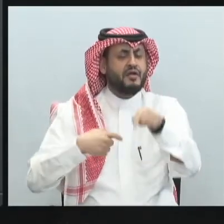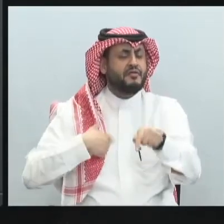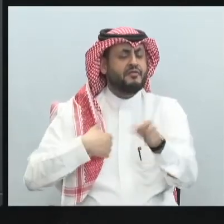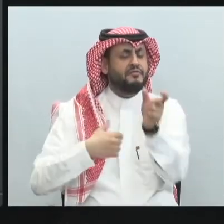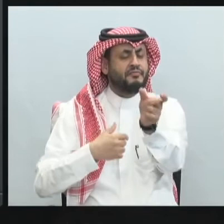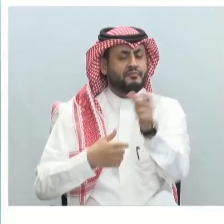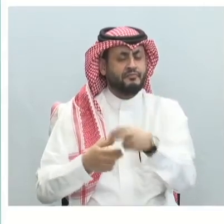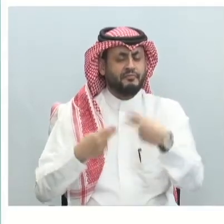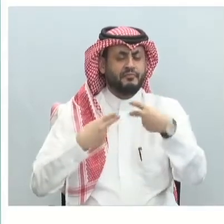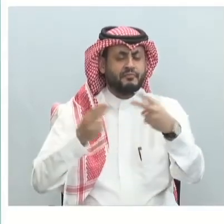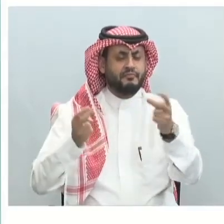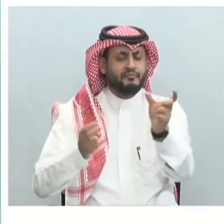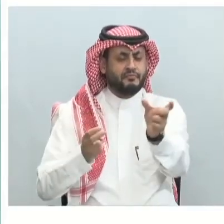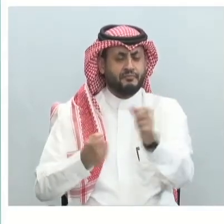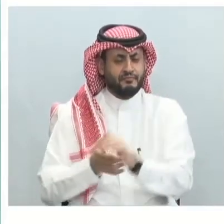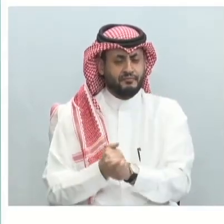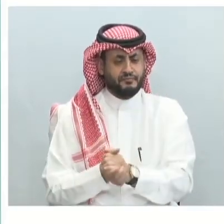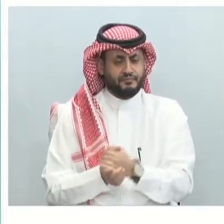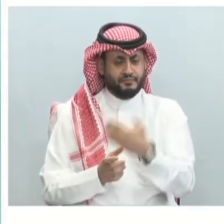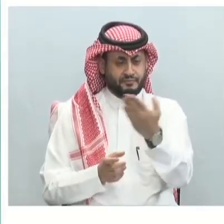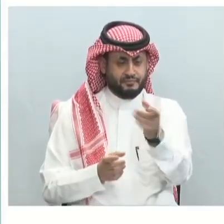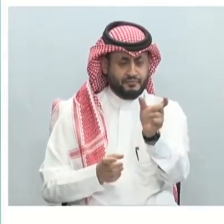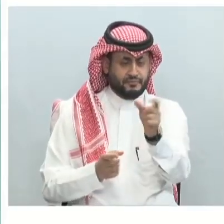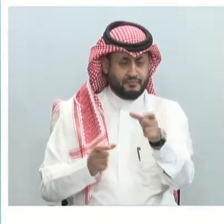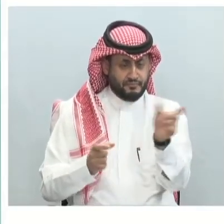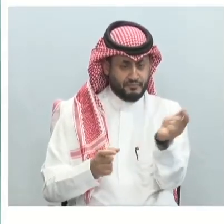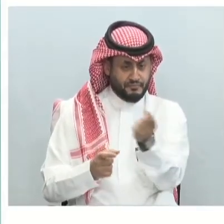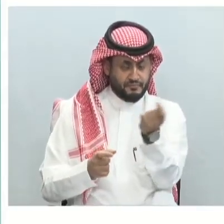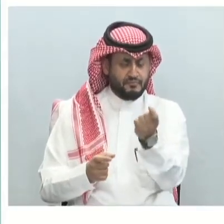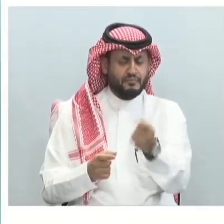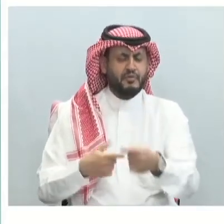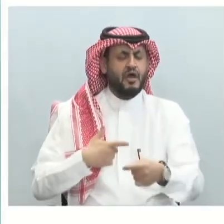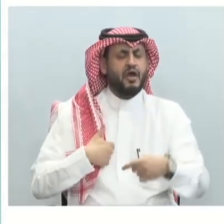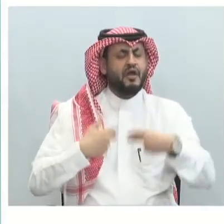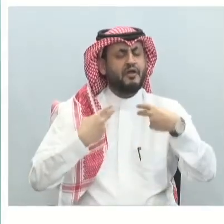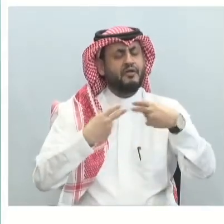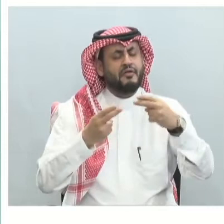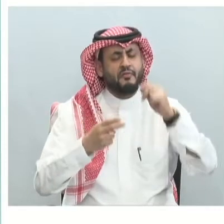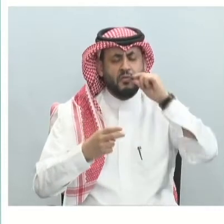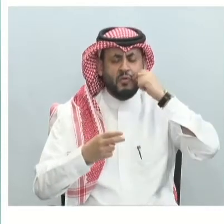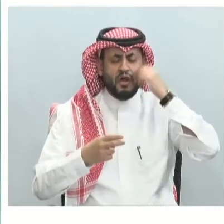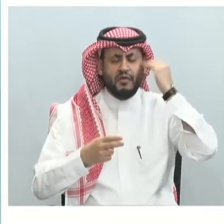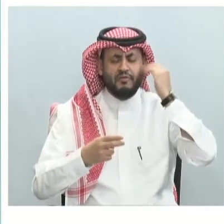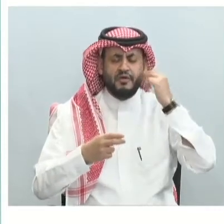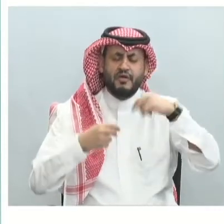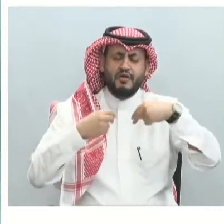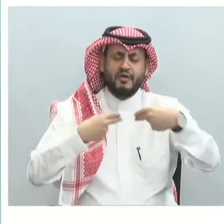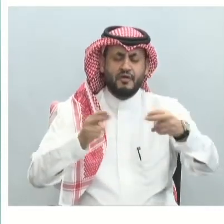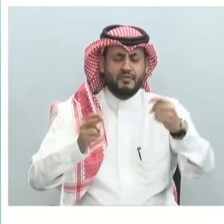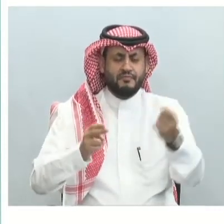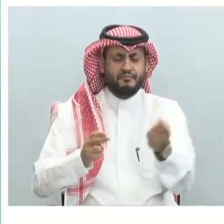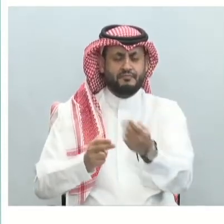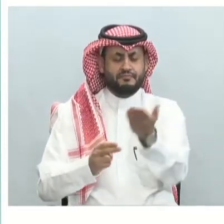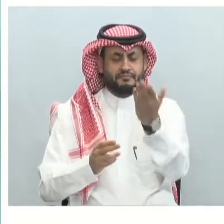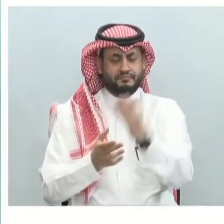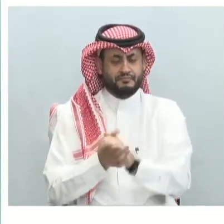So, hello, can I speak to what? Ahmed, Khalid, Fatima,